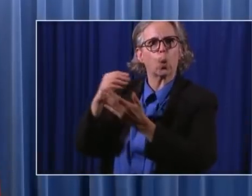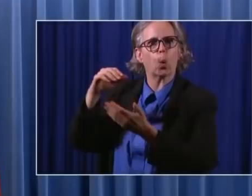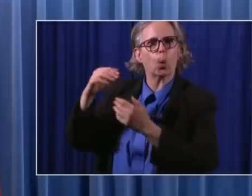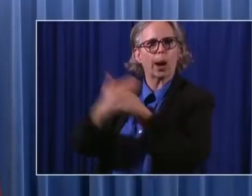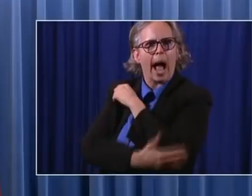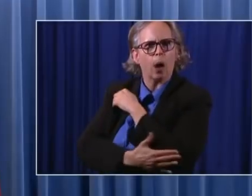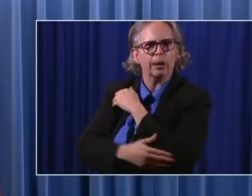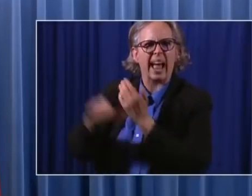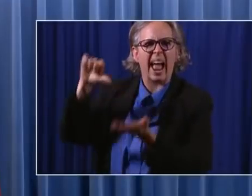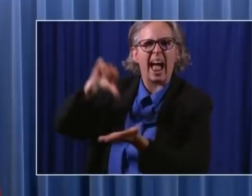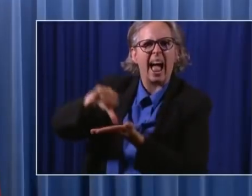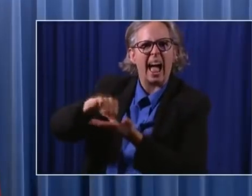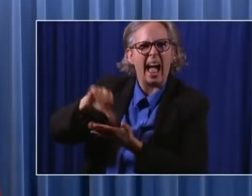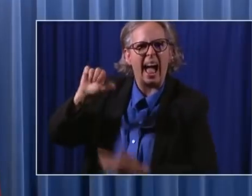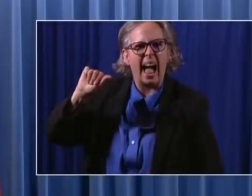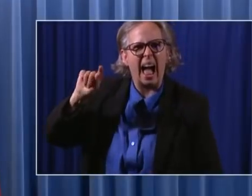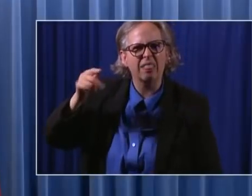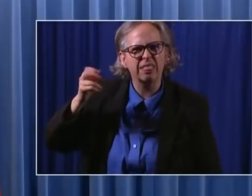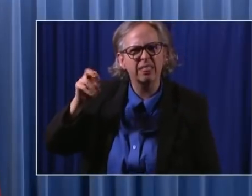County, the